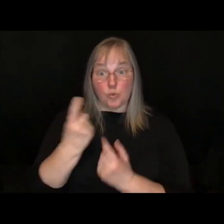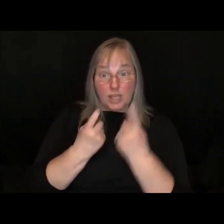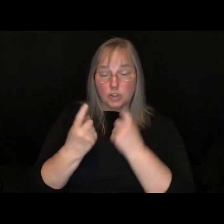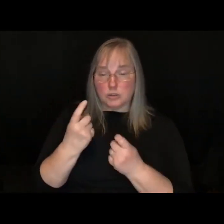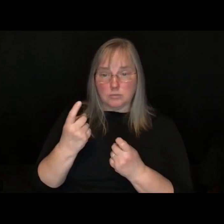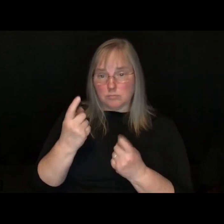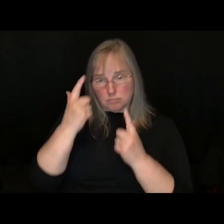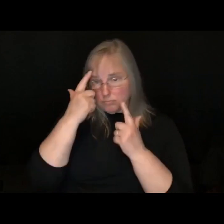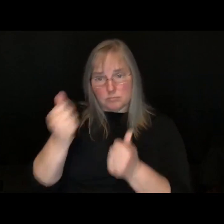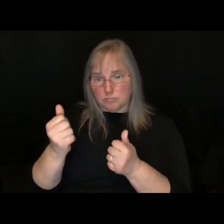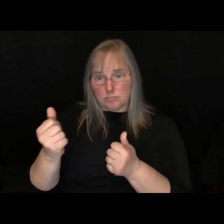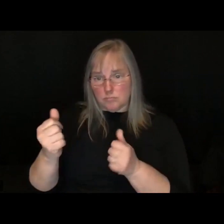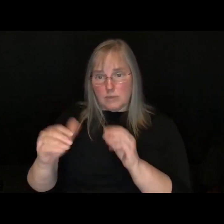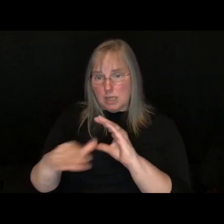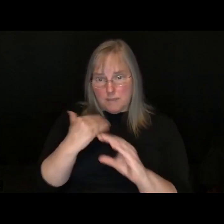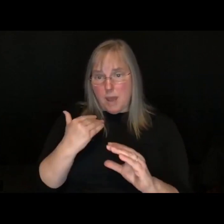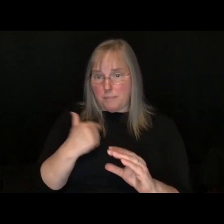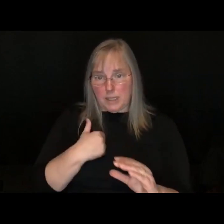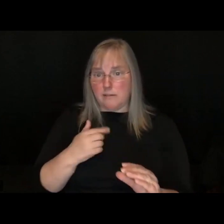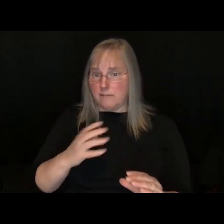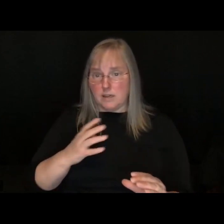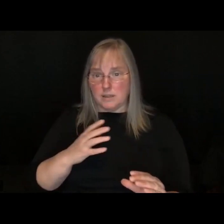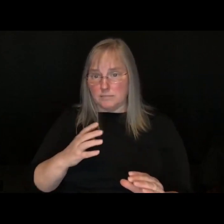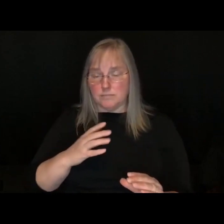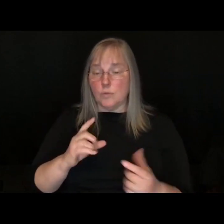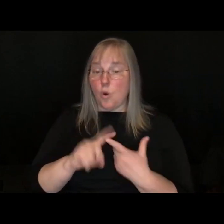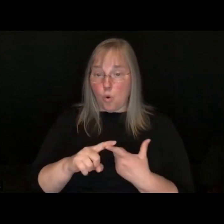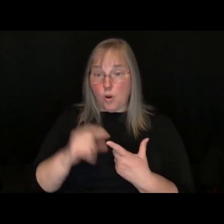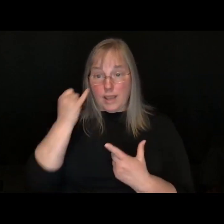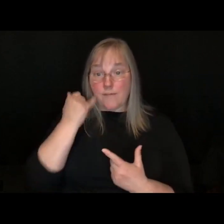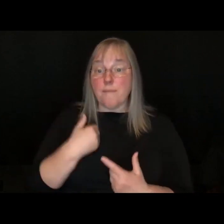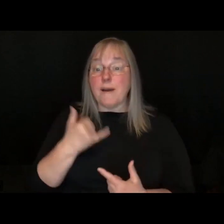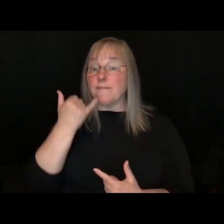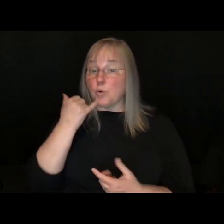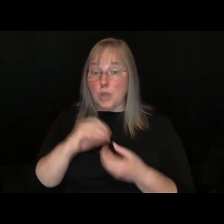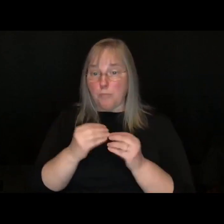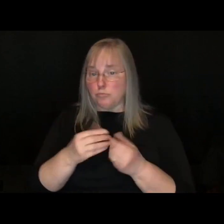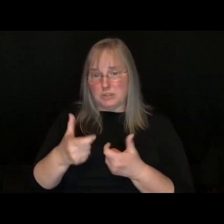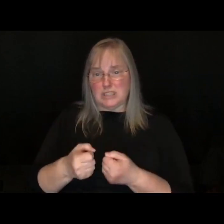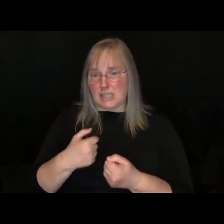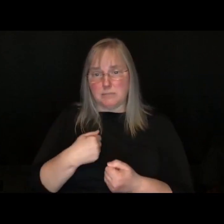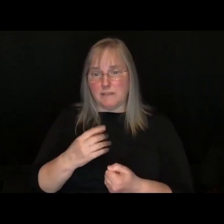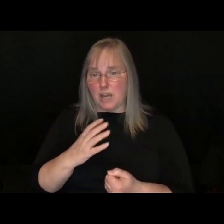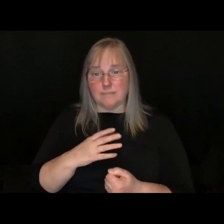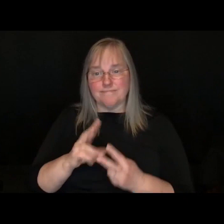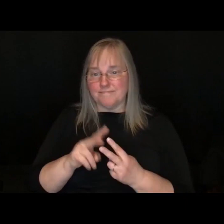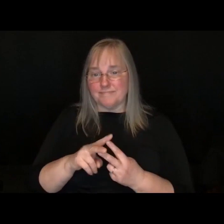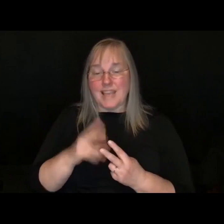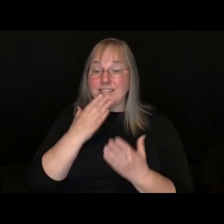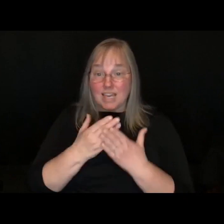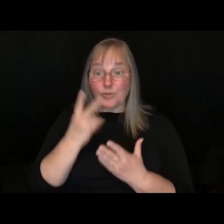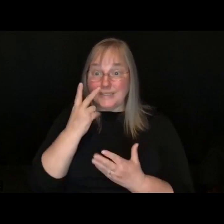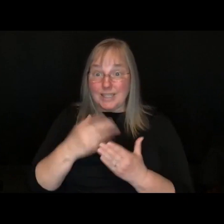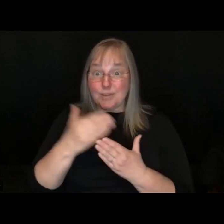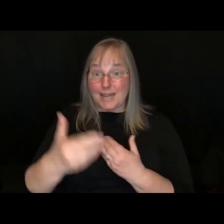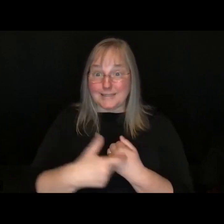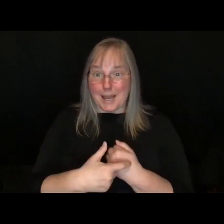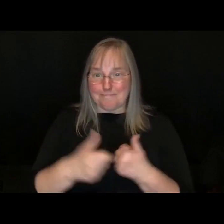free to drop me a note, email, or if you have my phone, feel free to text me. Thank you all. We'll see you next time.